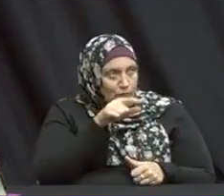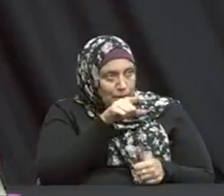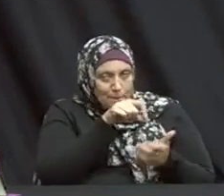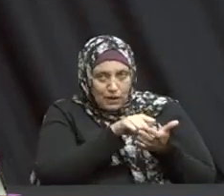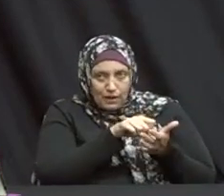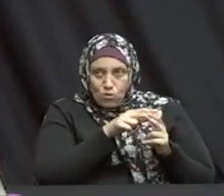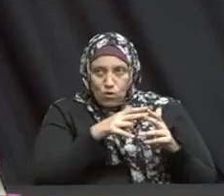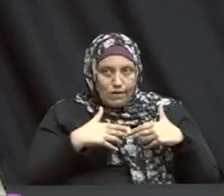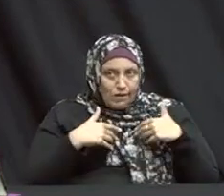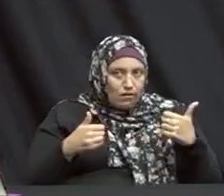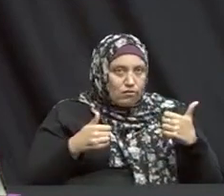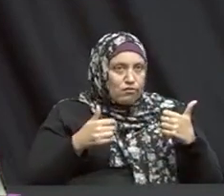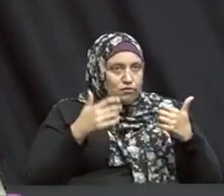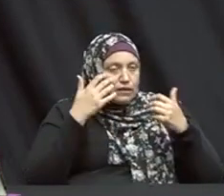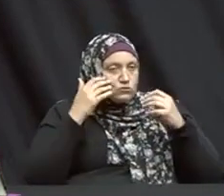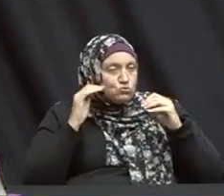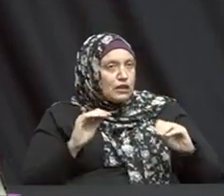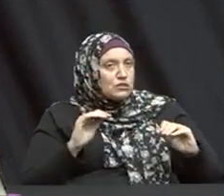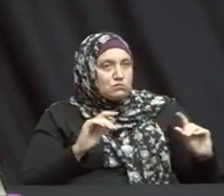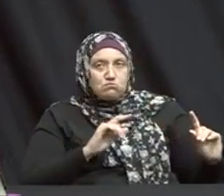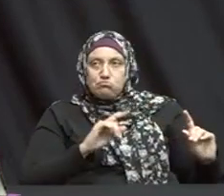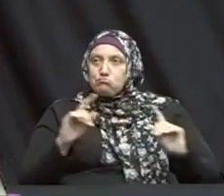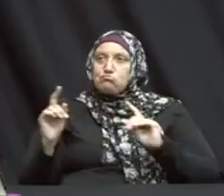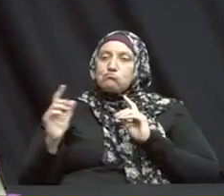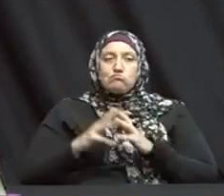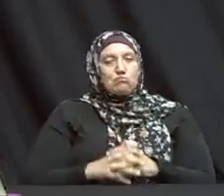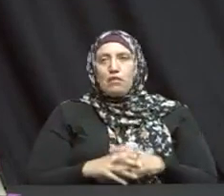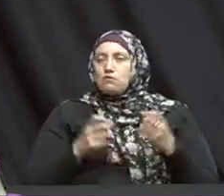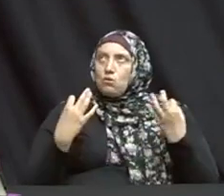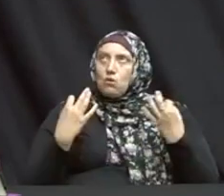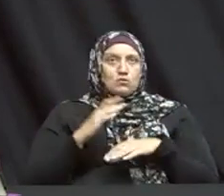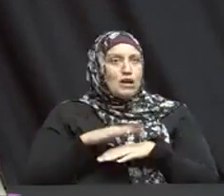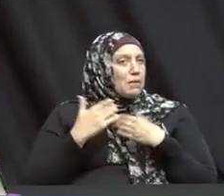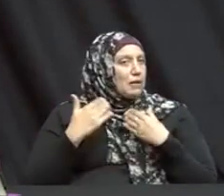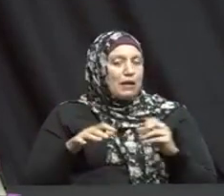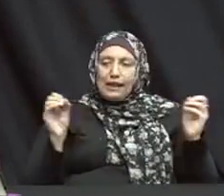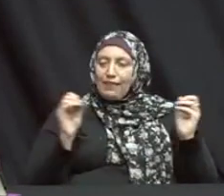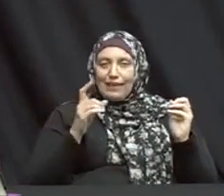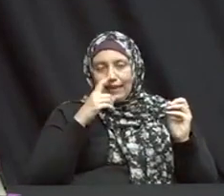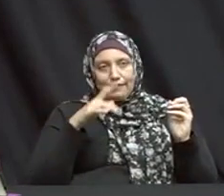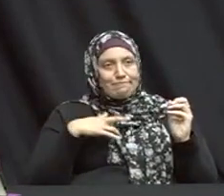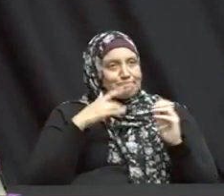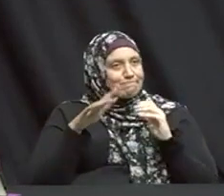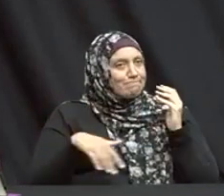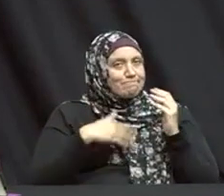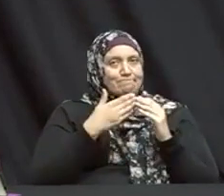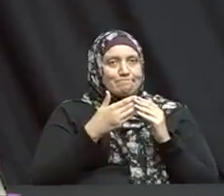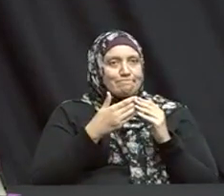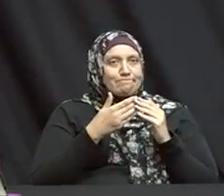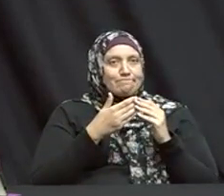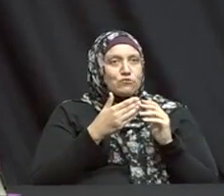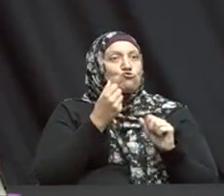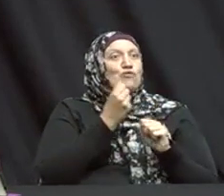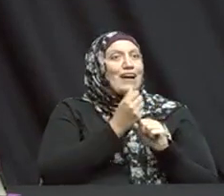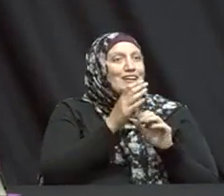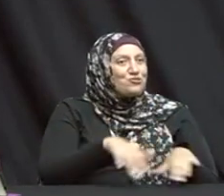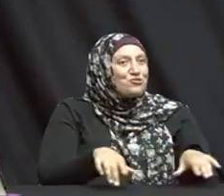I'm not aware of any time limit. In fact, they can flow on to grandchildren as well.